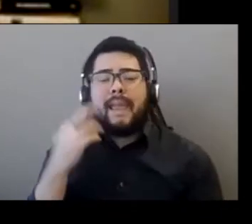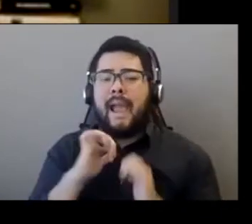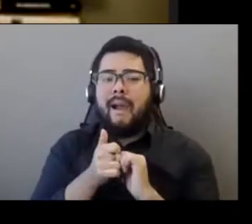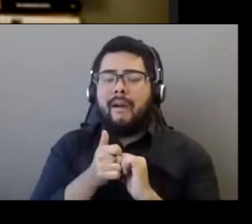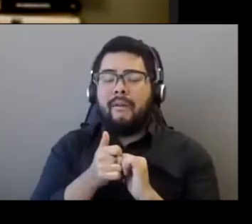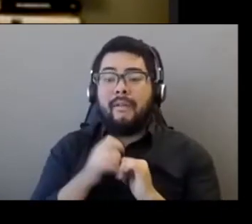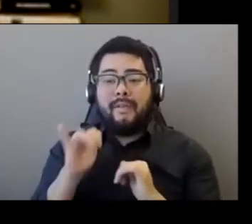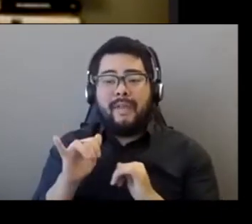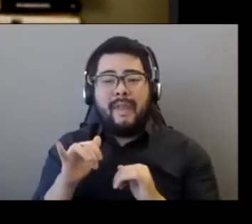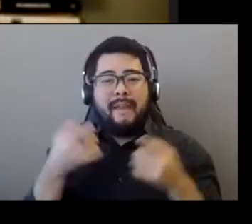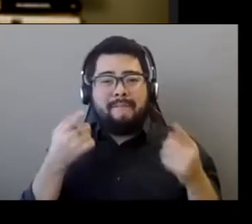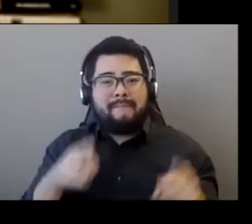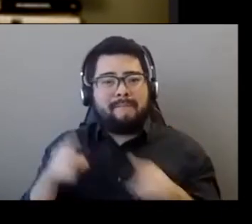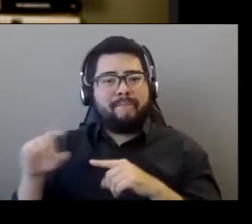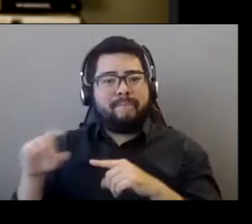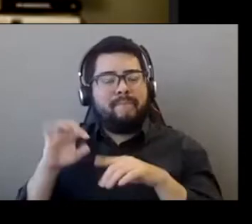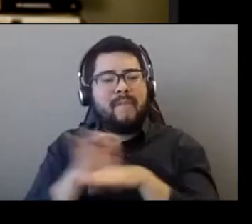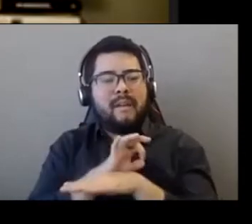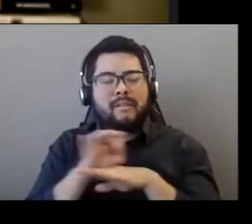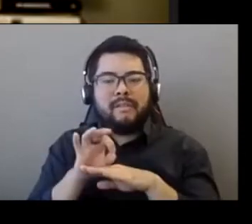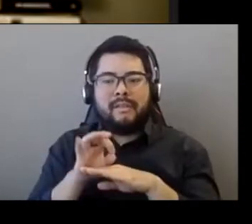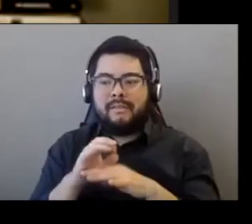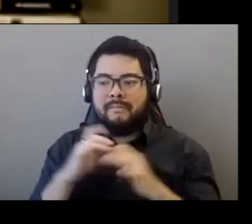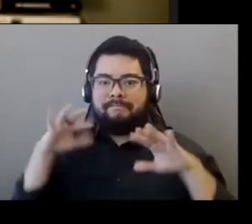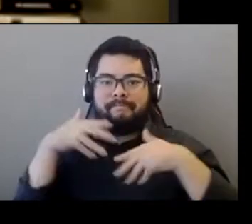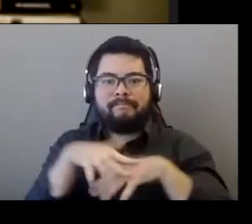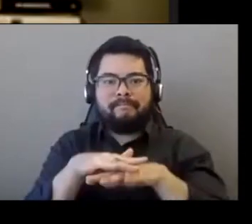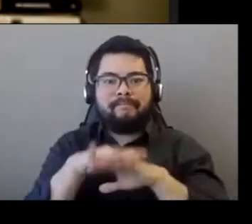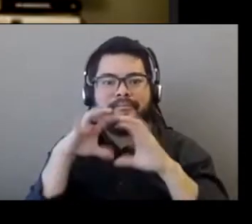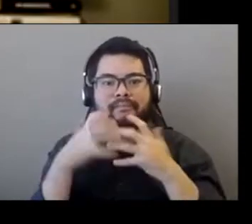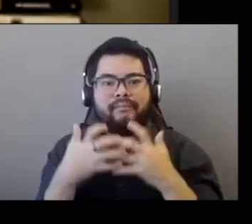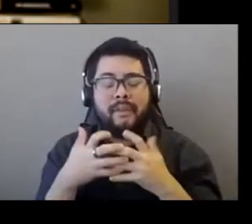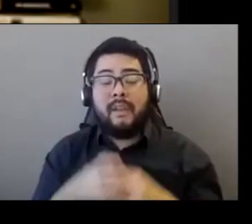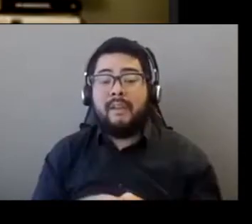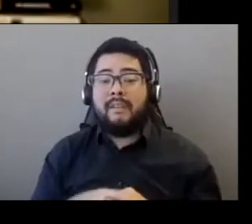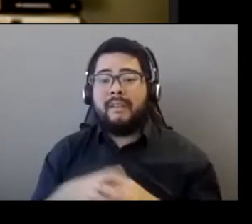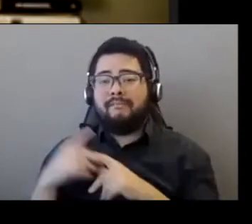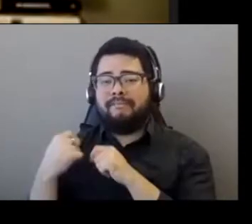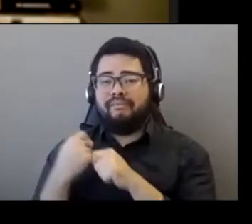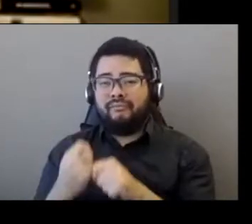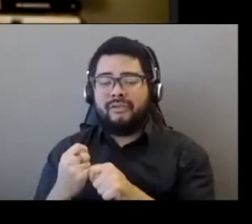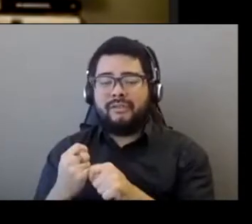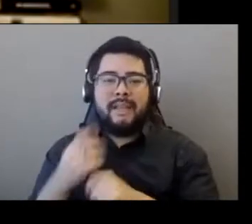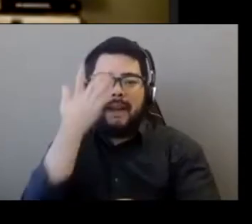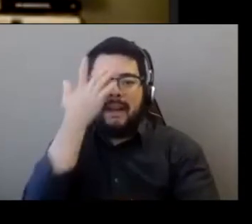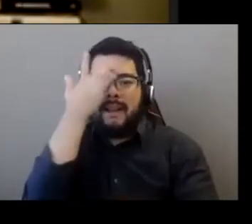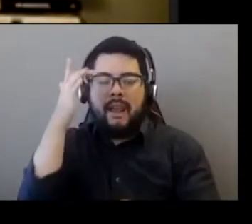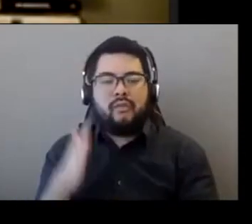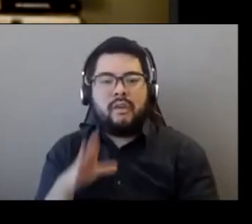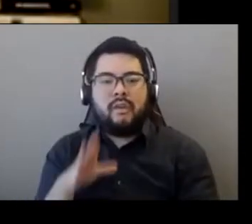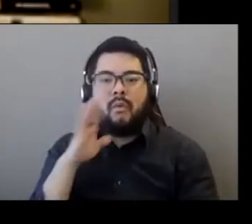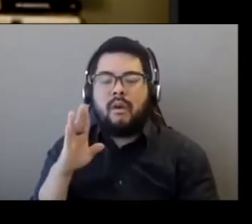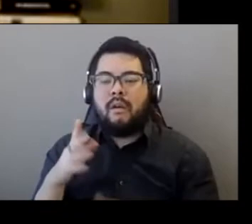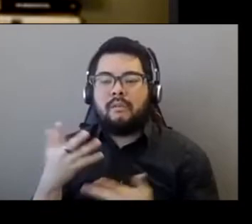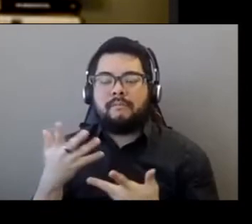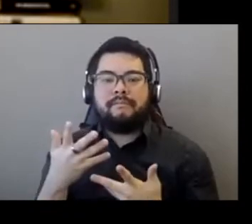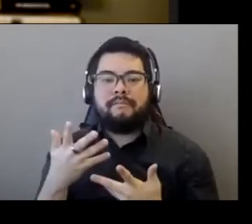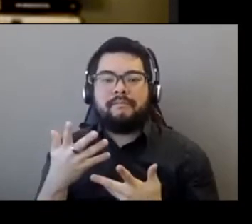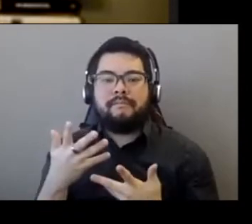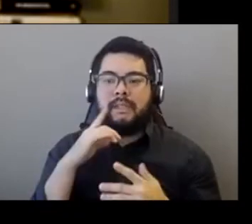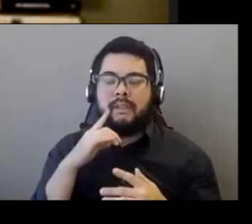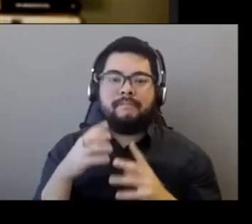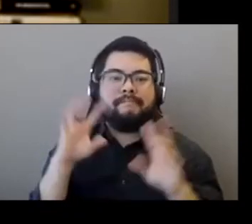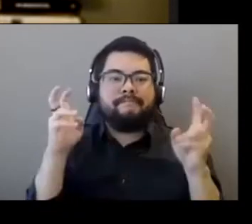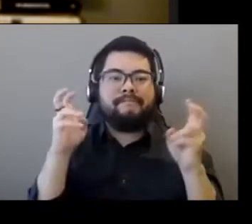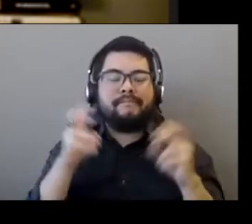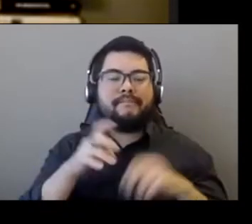battle of ideas functions hegemonically is that the traditional intellectual will speak for society. And we never allow the new intellectuals,